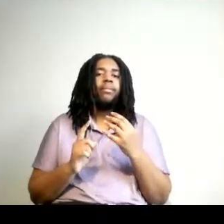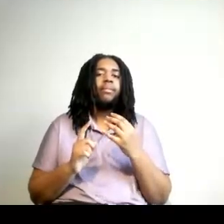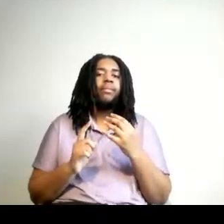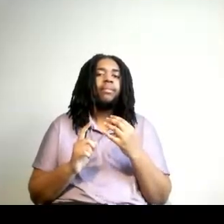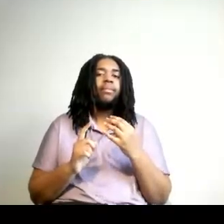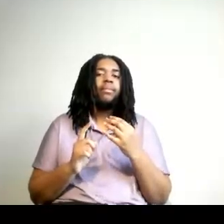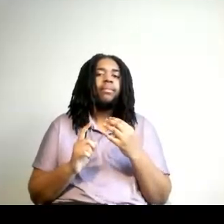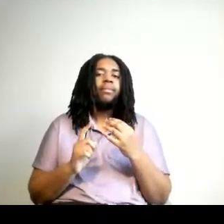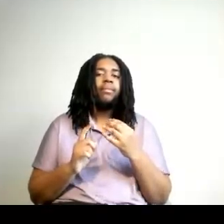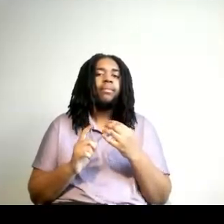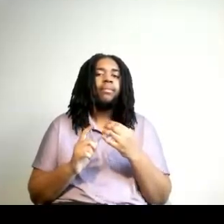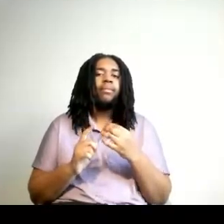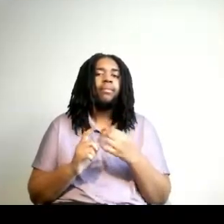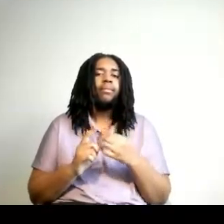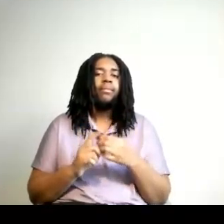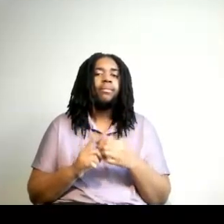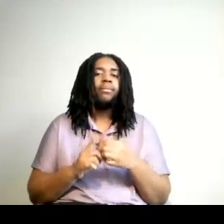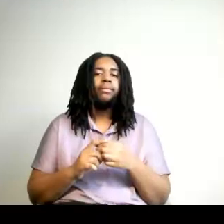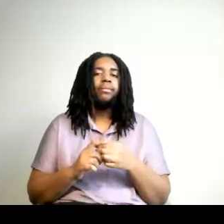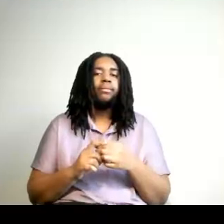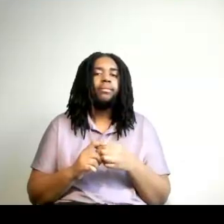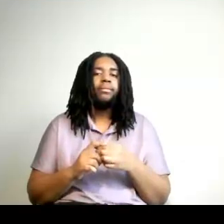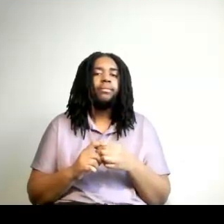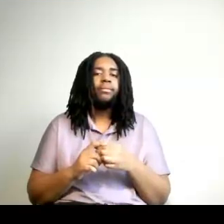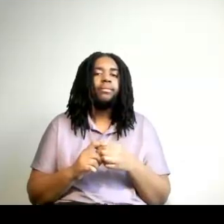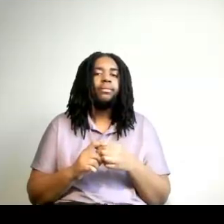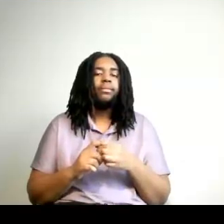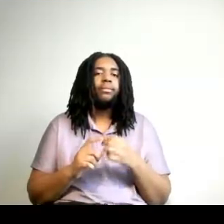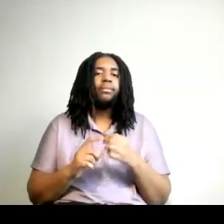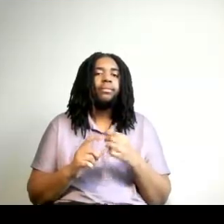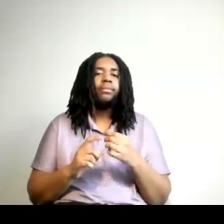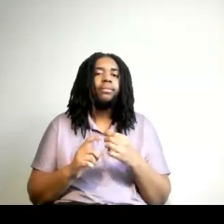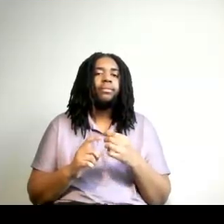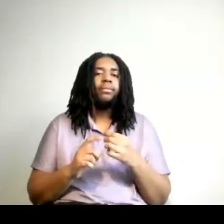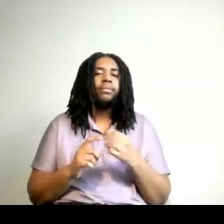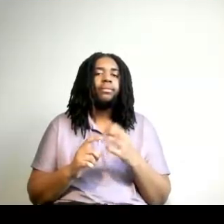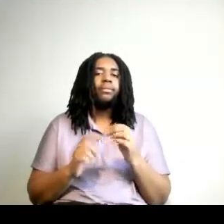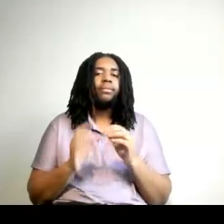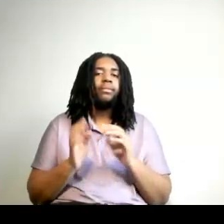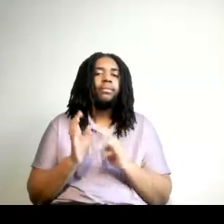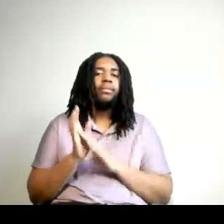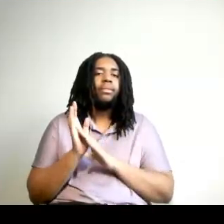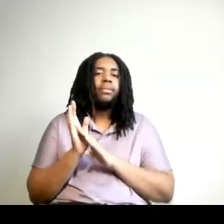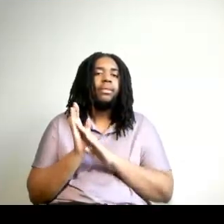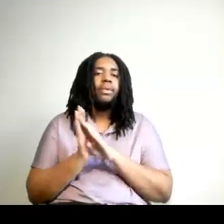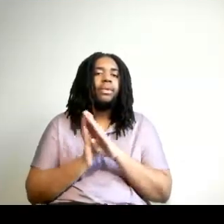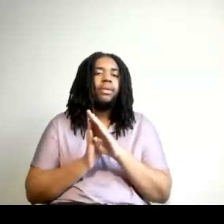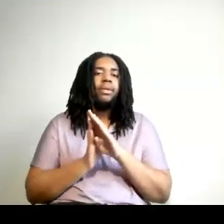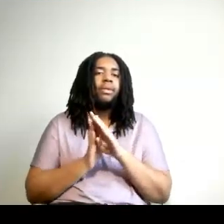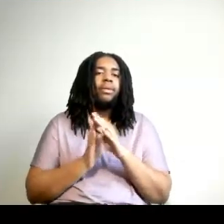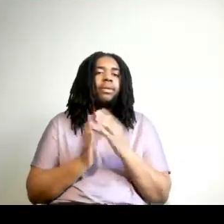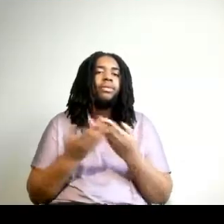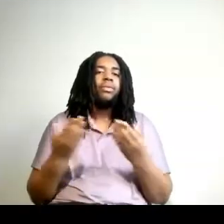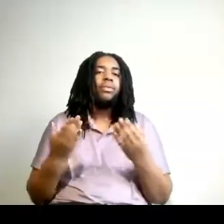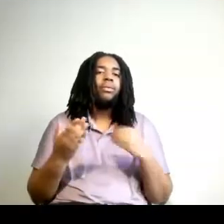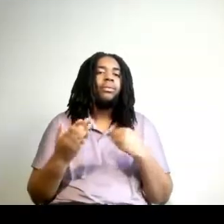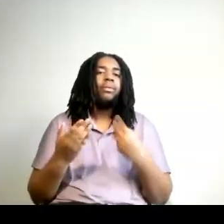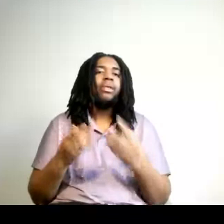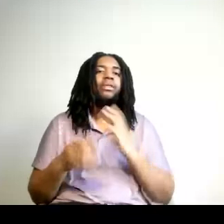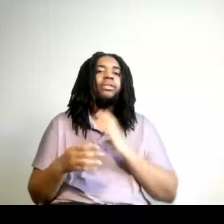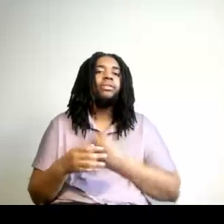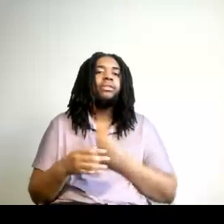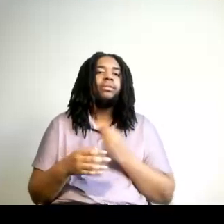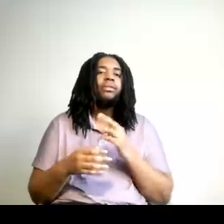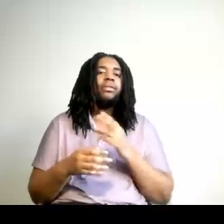sorry. With goal 4, we look to co-develop tools that provide trans and non-binary